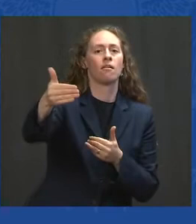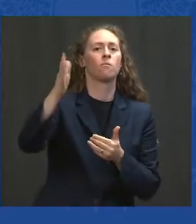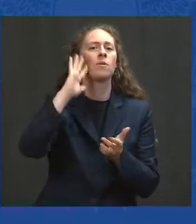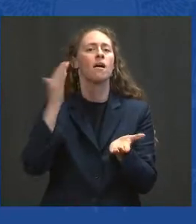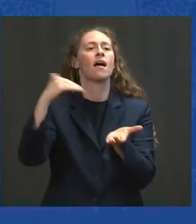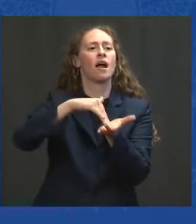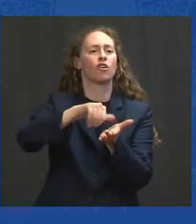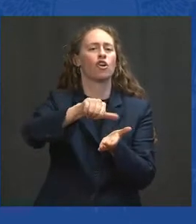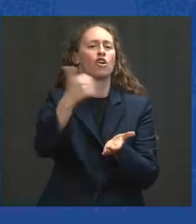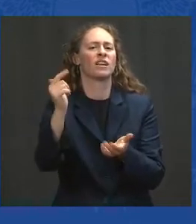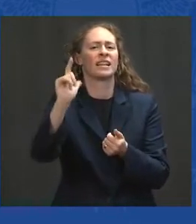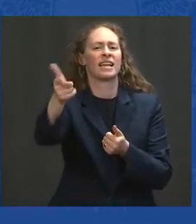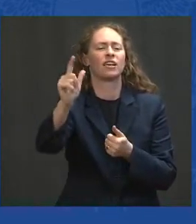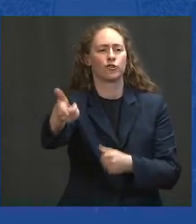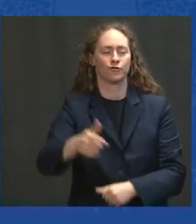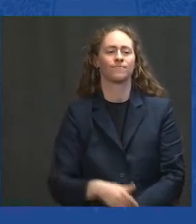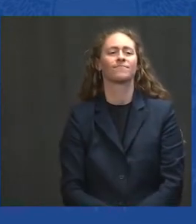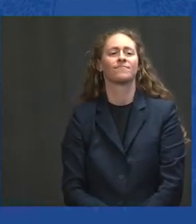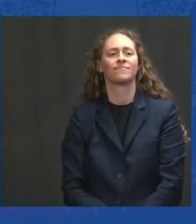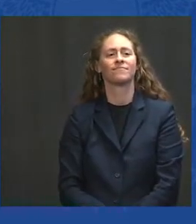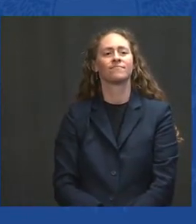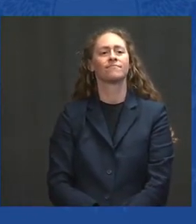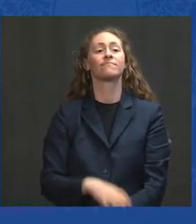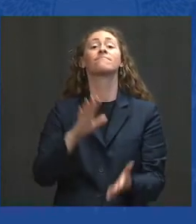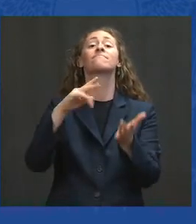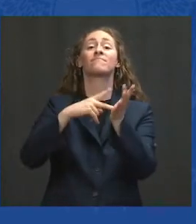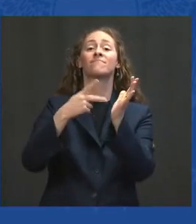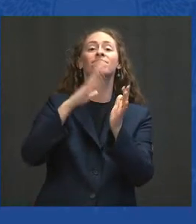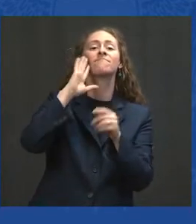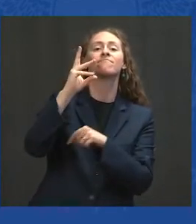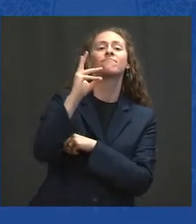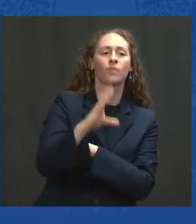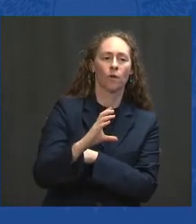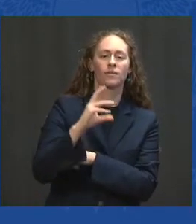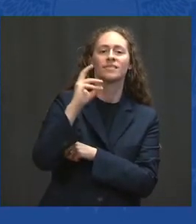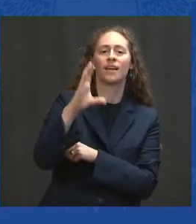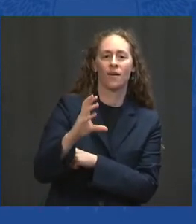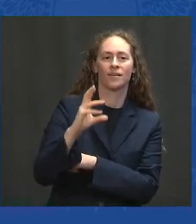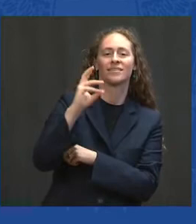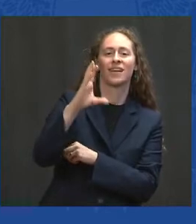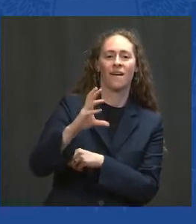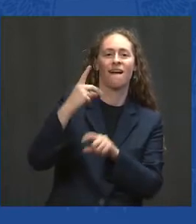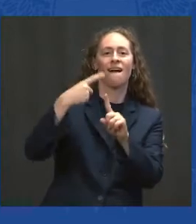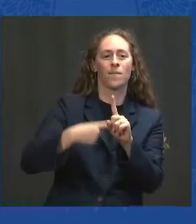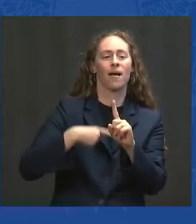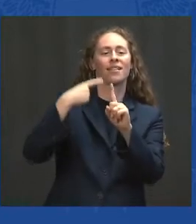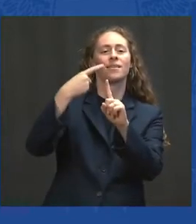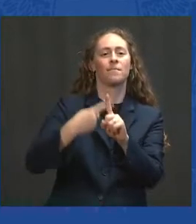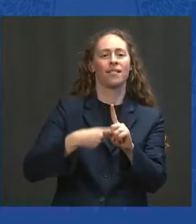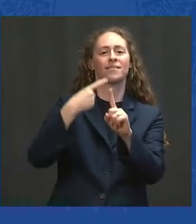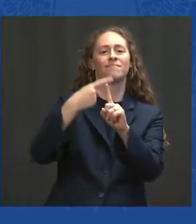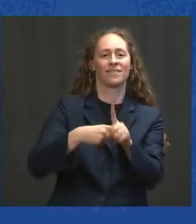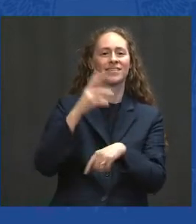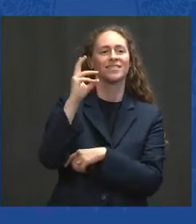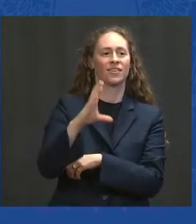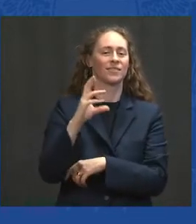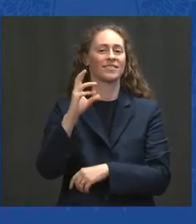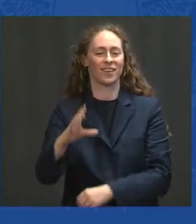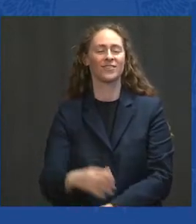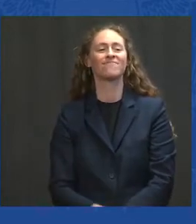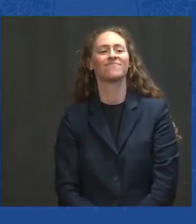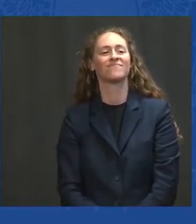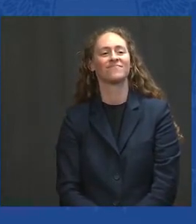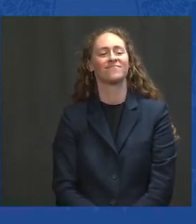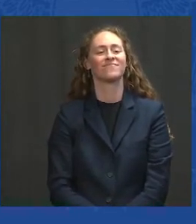And it'll be paid out at $600 a month between now, July, and December. And then they're going to get the rest